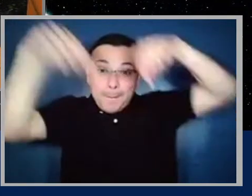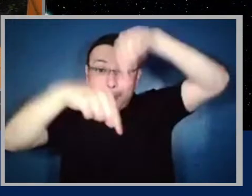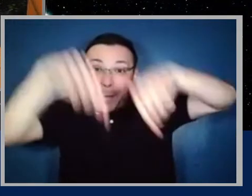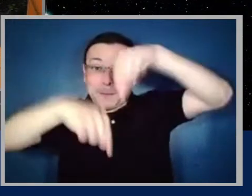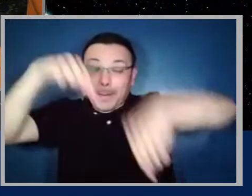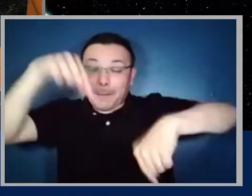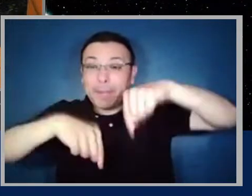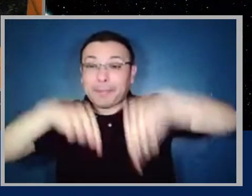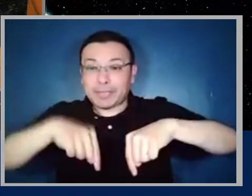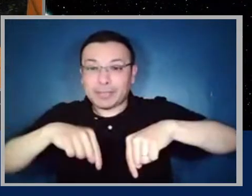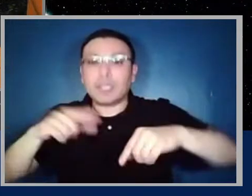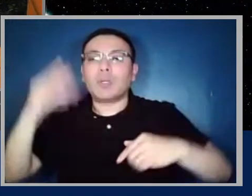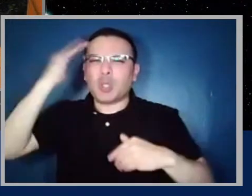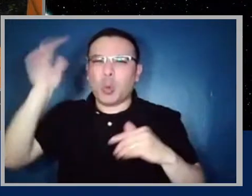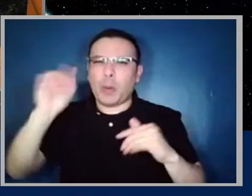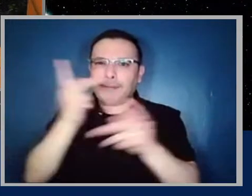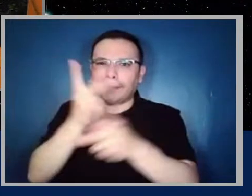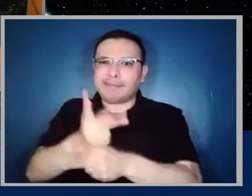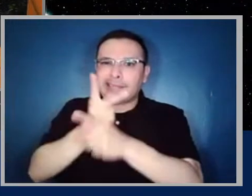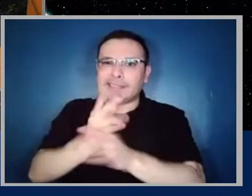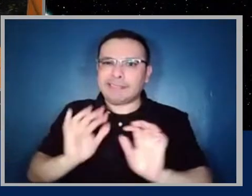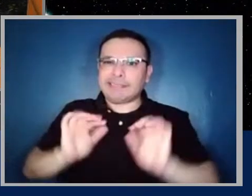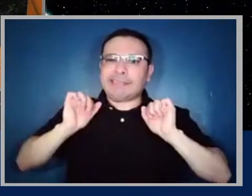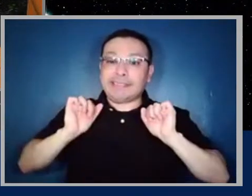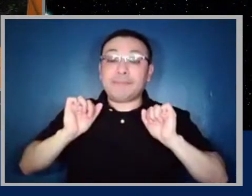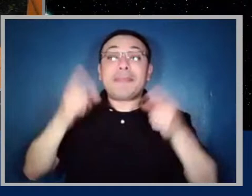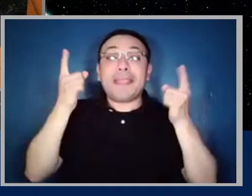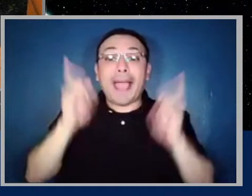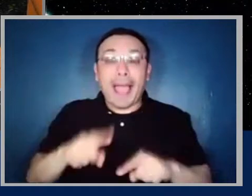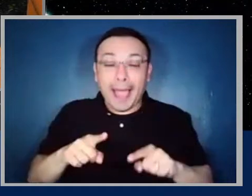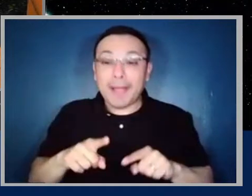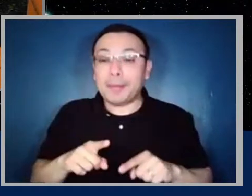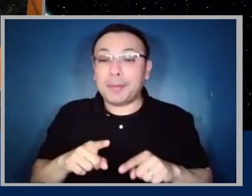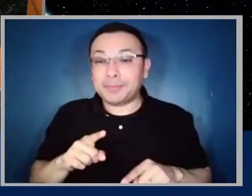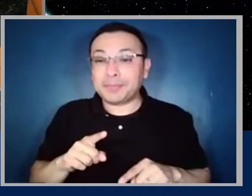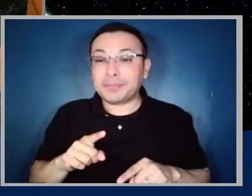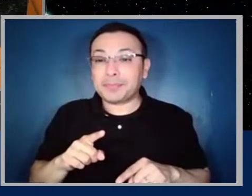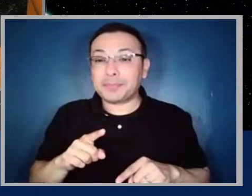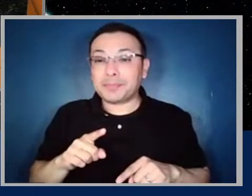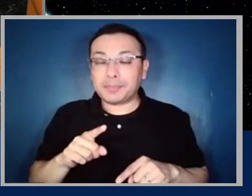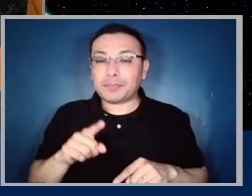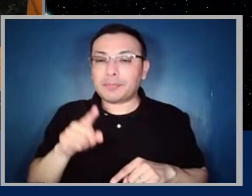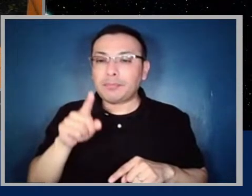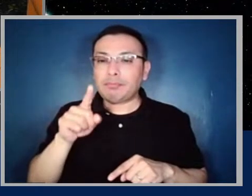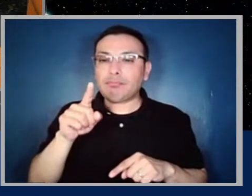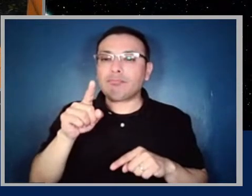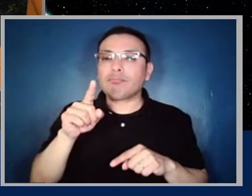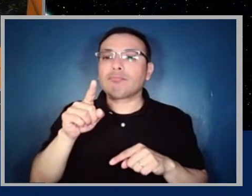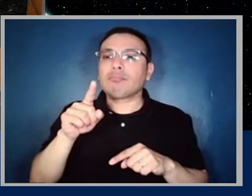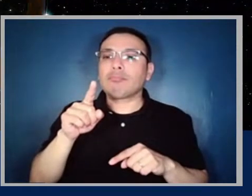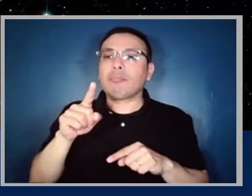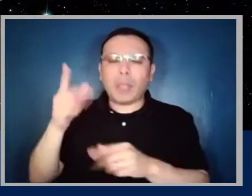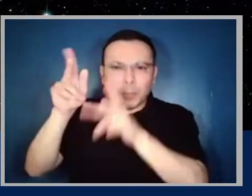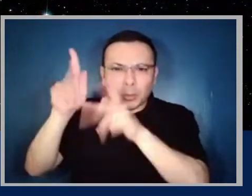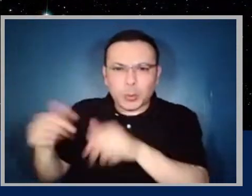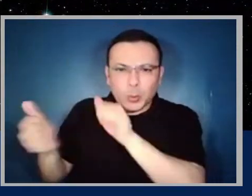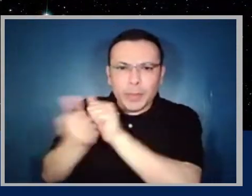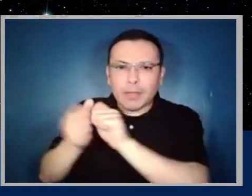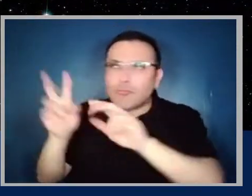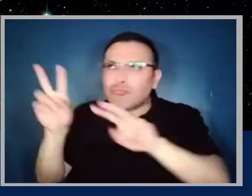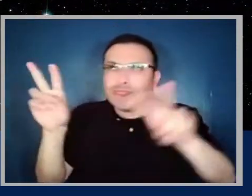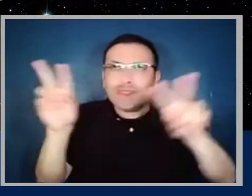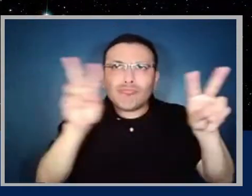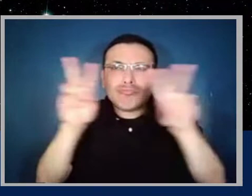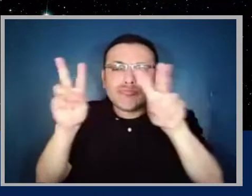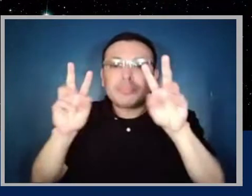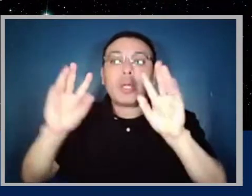day we have the wonderful 45th Weather Squadron that comes with us on the ship, and they do real